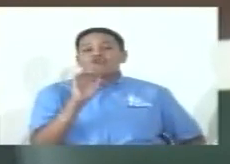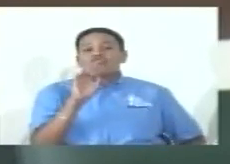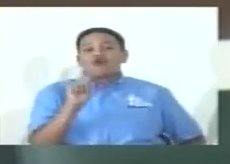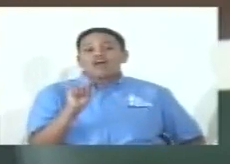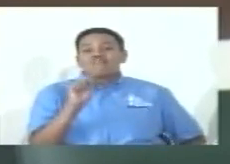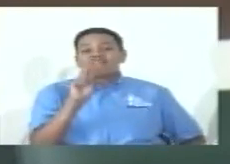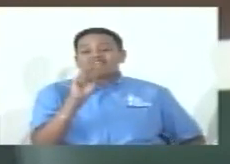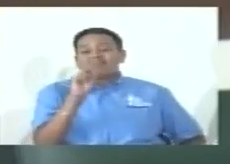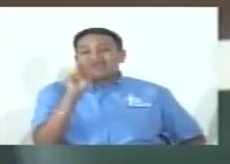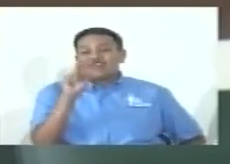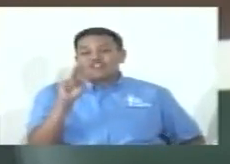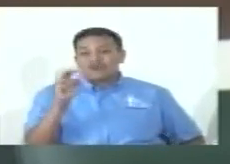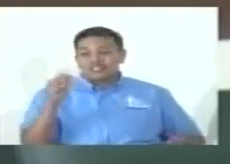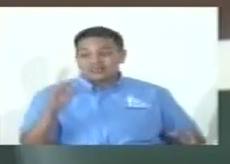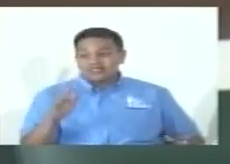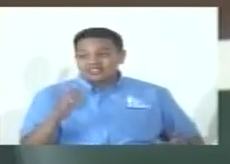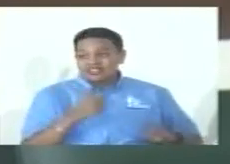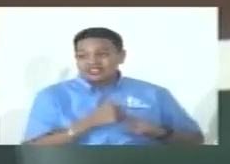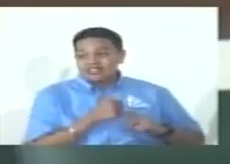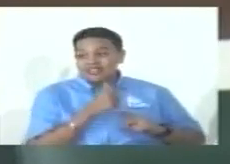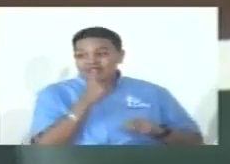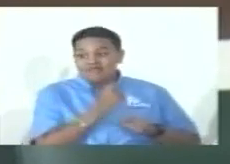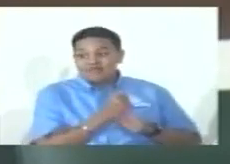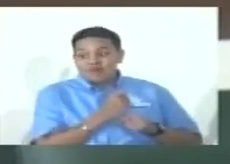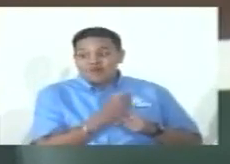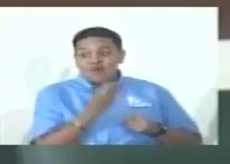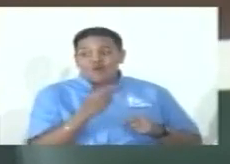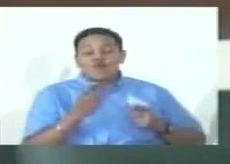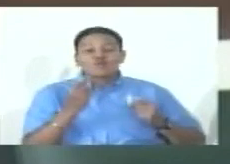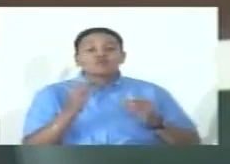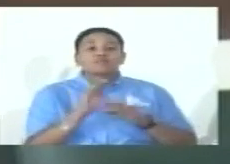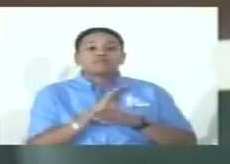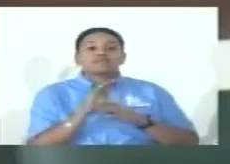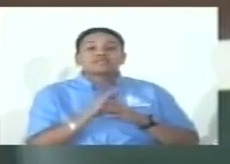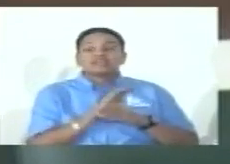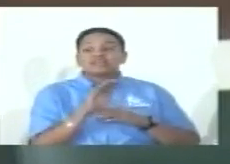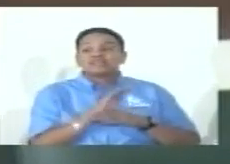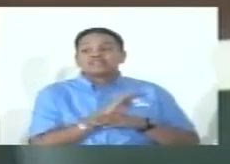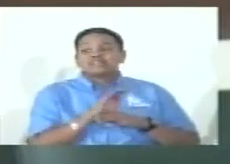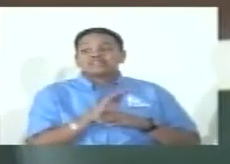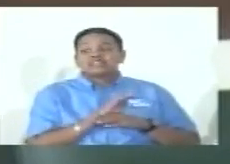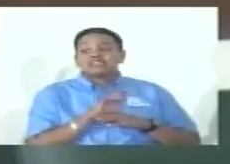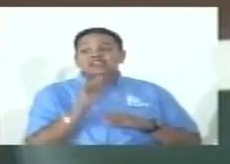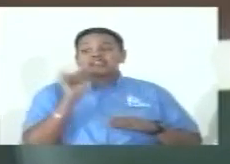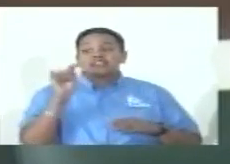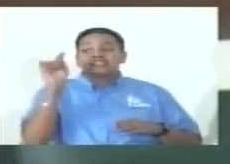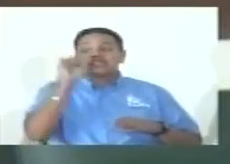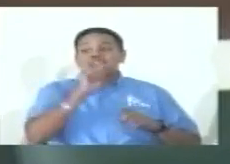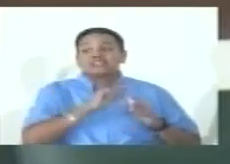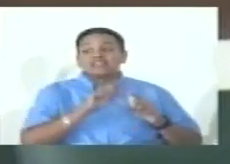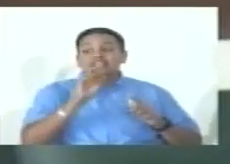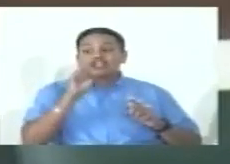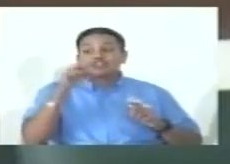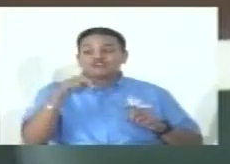that either worked or did business at these assets, Duns River being the most